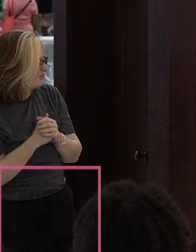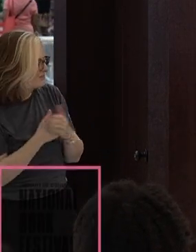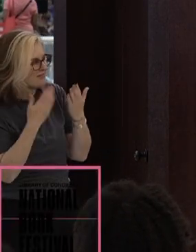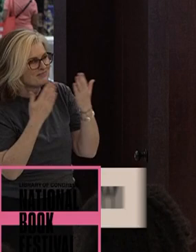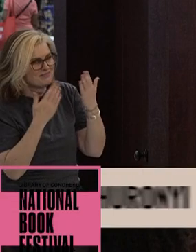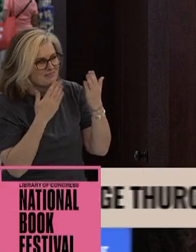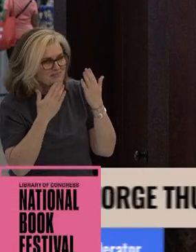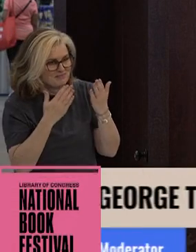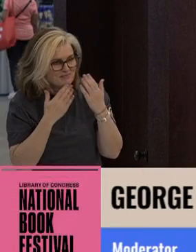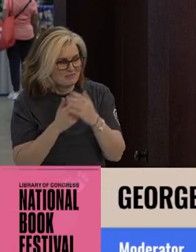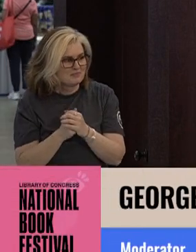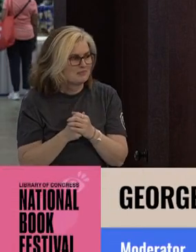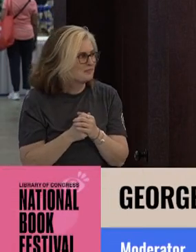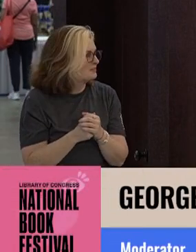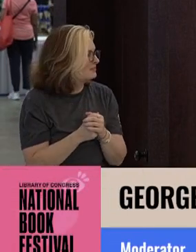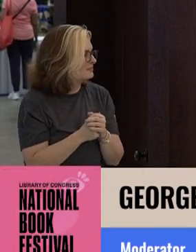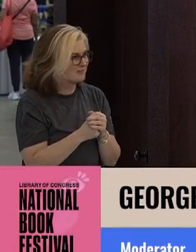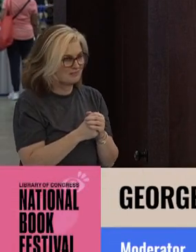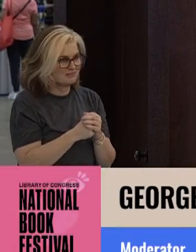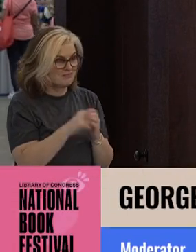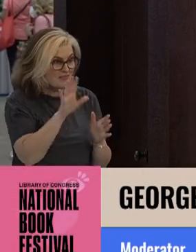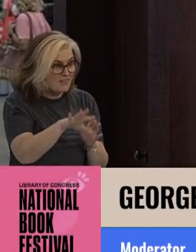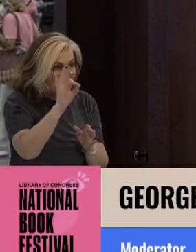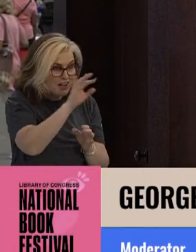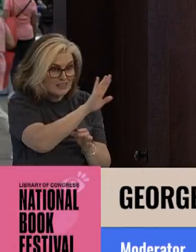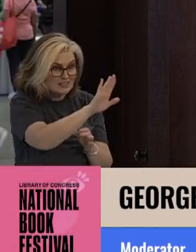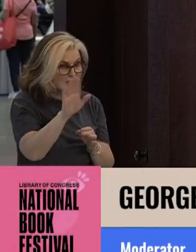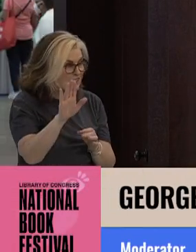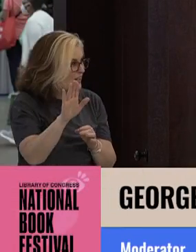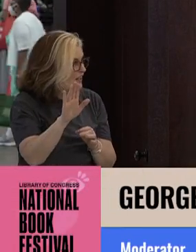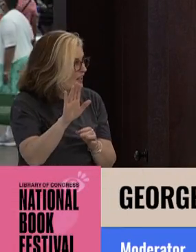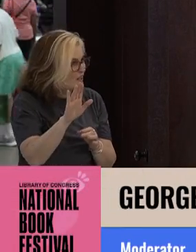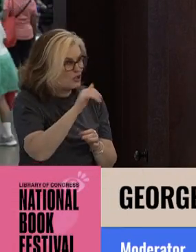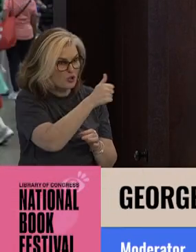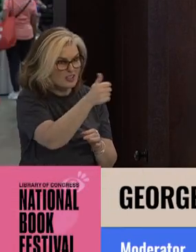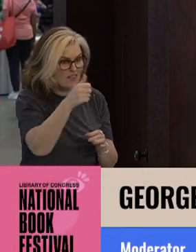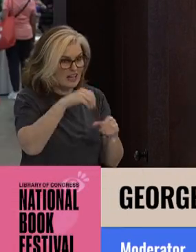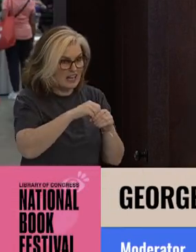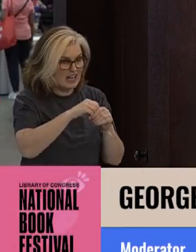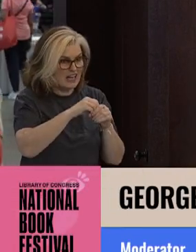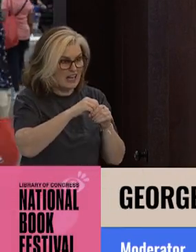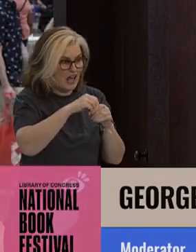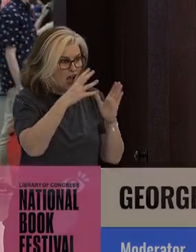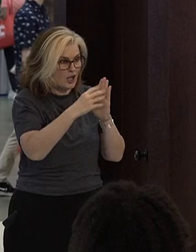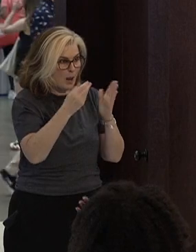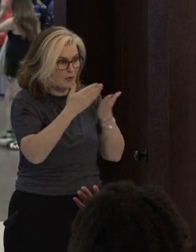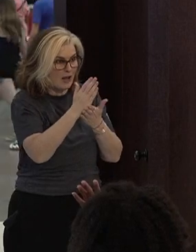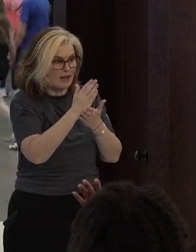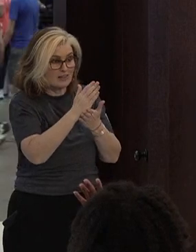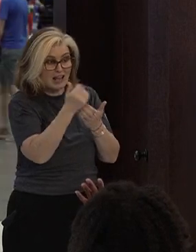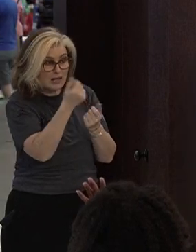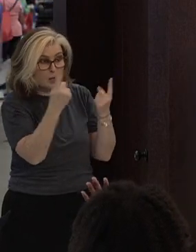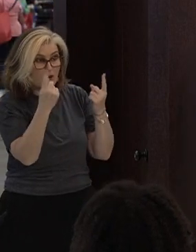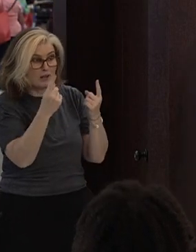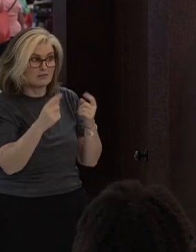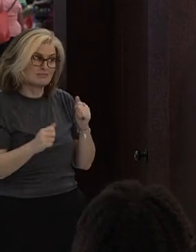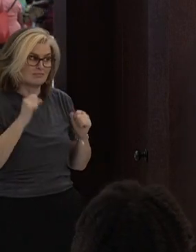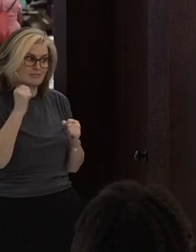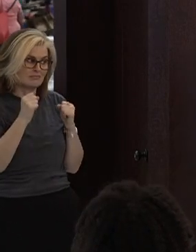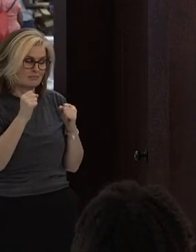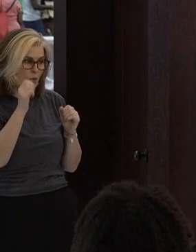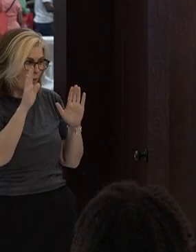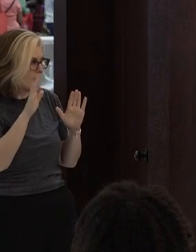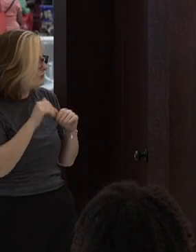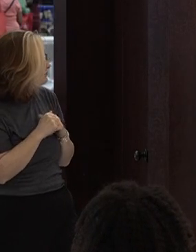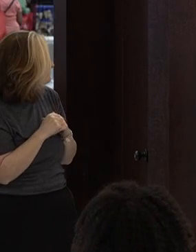Thank you. Find yourself in copyright. Who wants to do that today? Anybody? Okay, great.